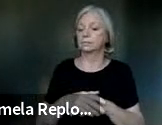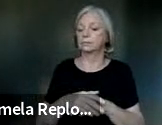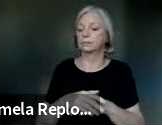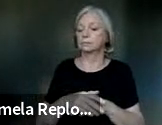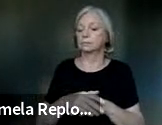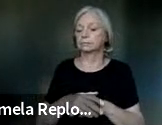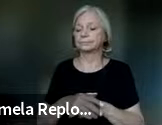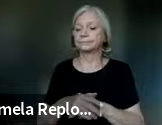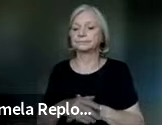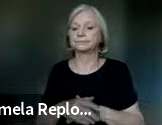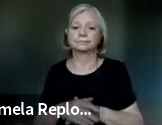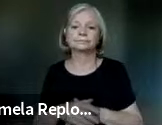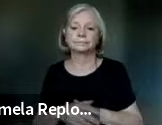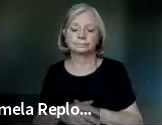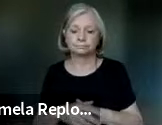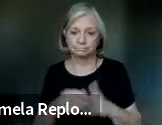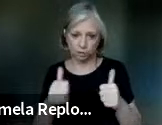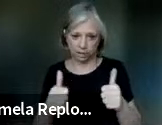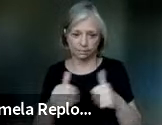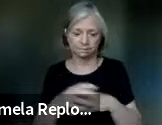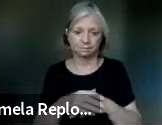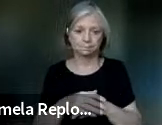to say about that? Okay.